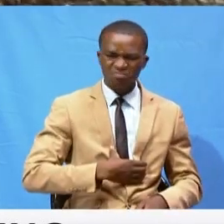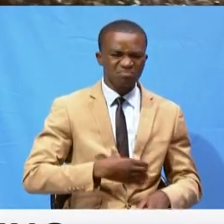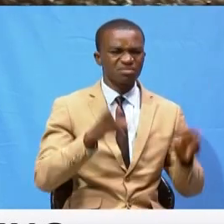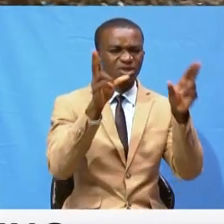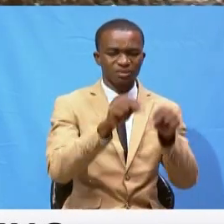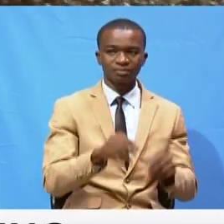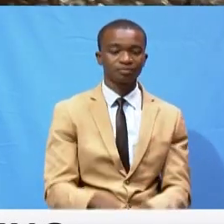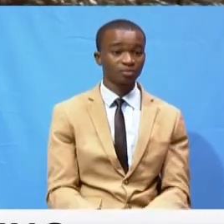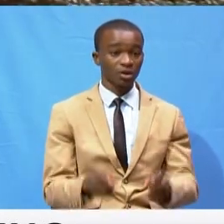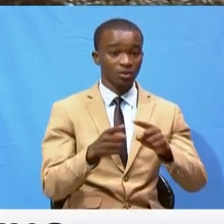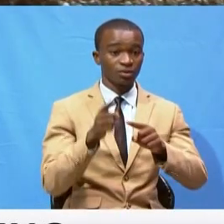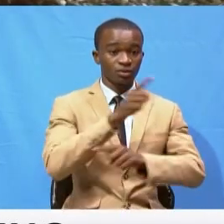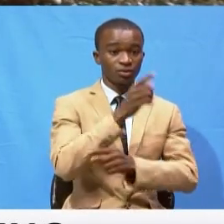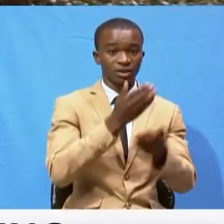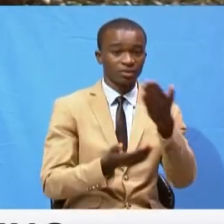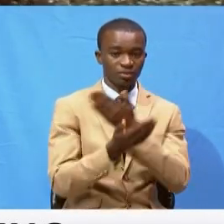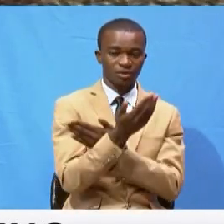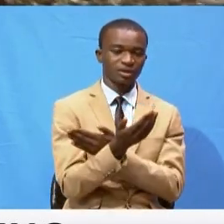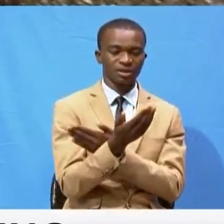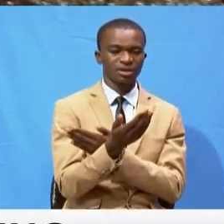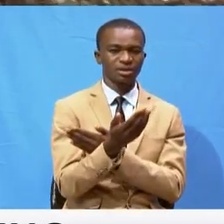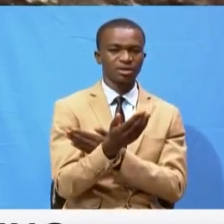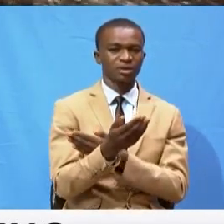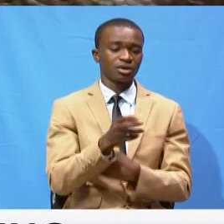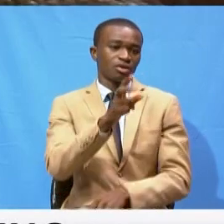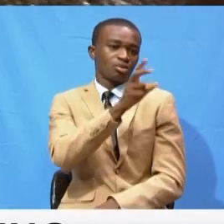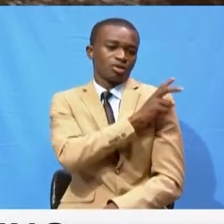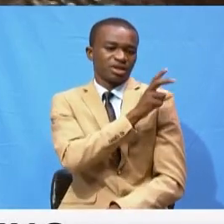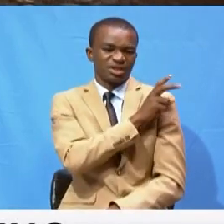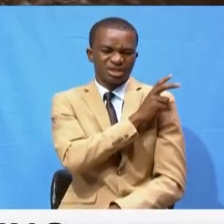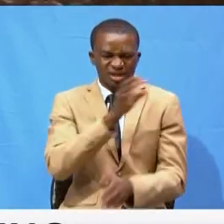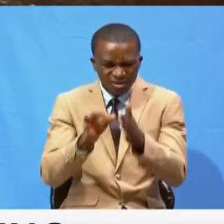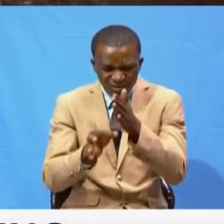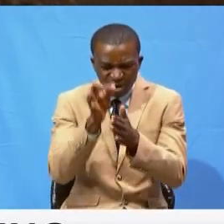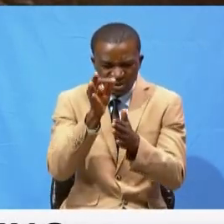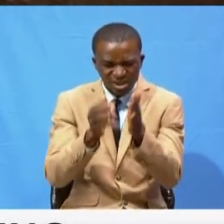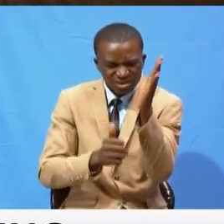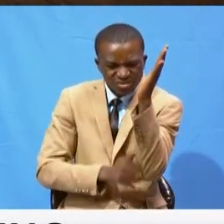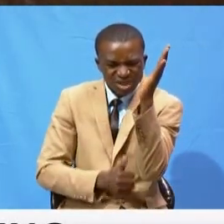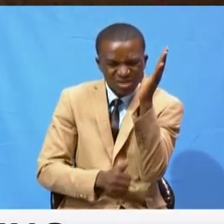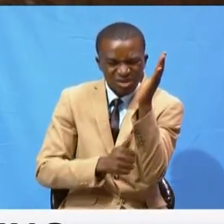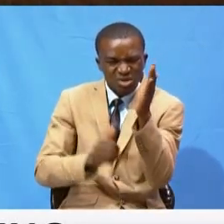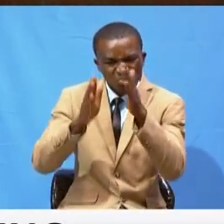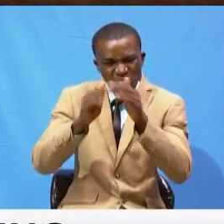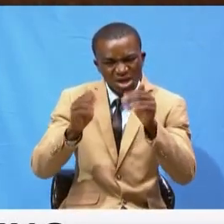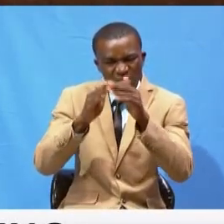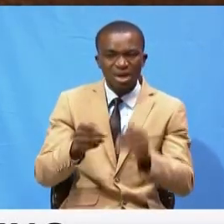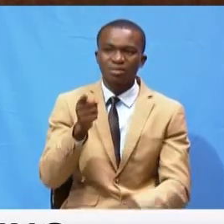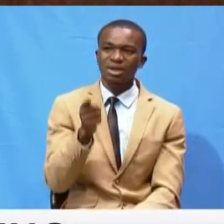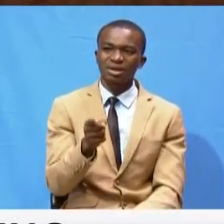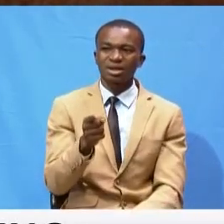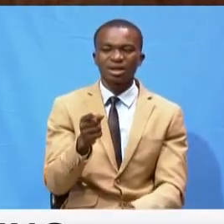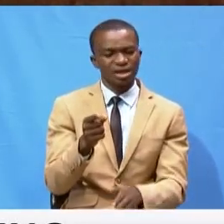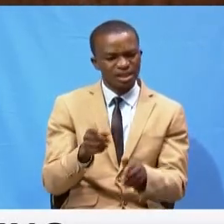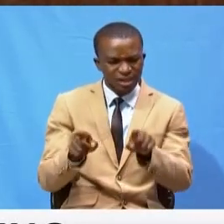Later in the morning, the police discovered huge quantities of unpacked maize in another house and empty bags hidden in the